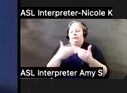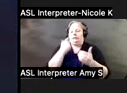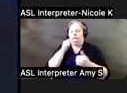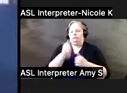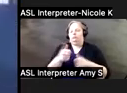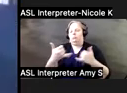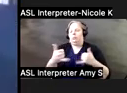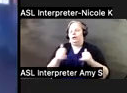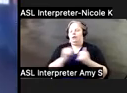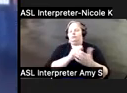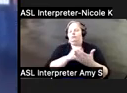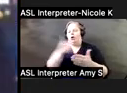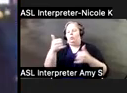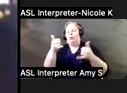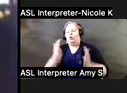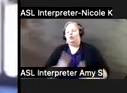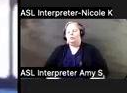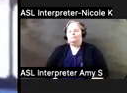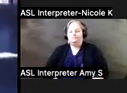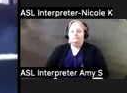play against the other players.